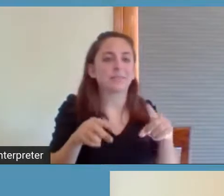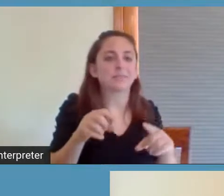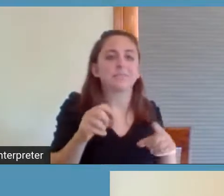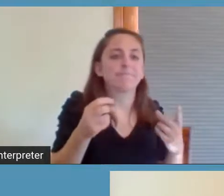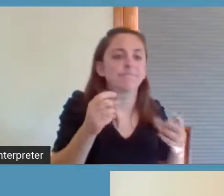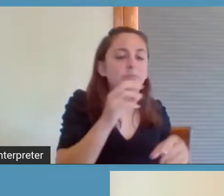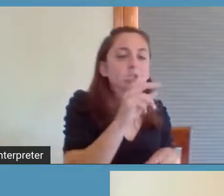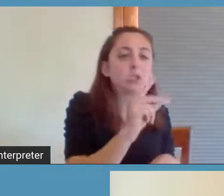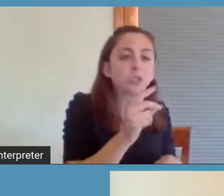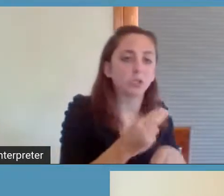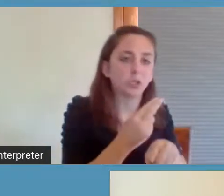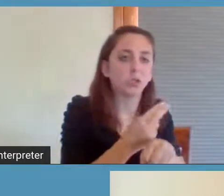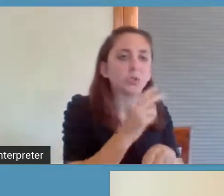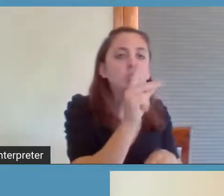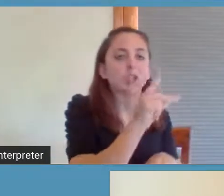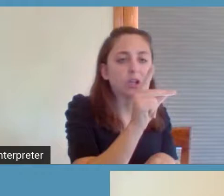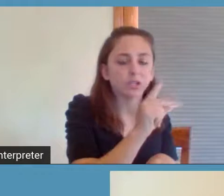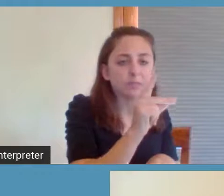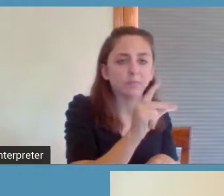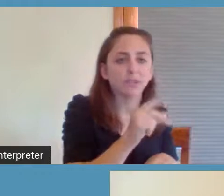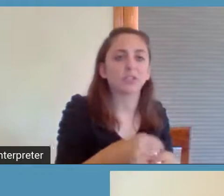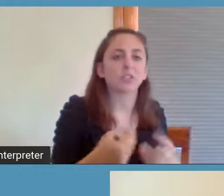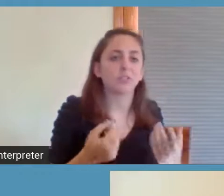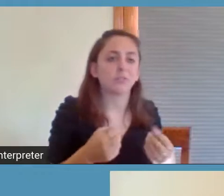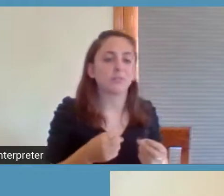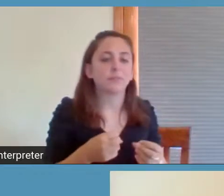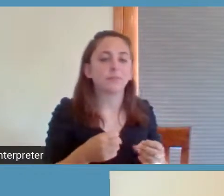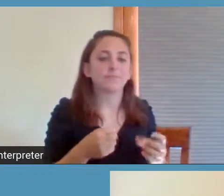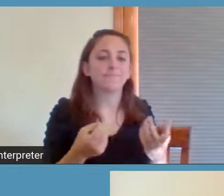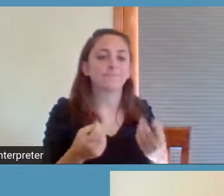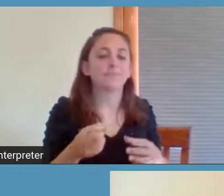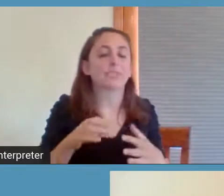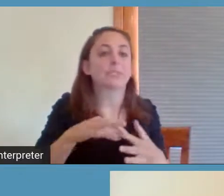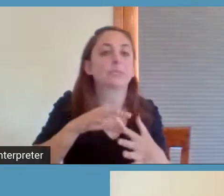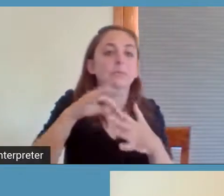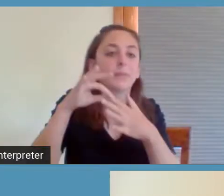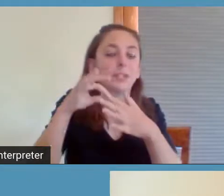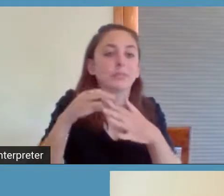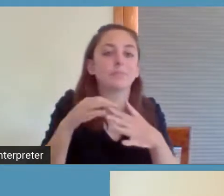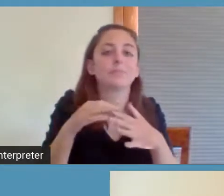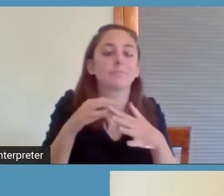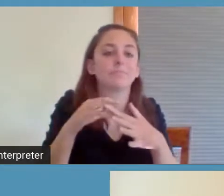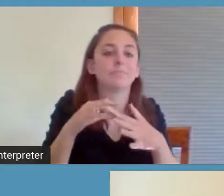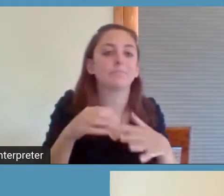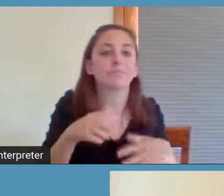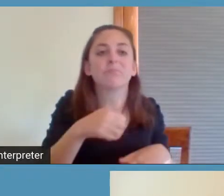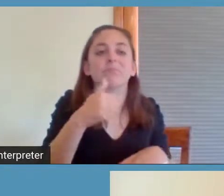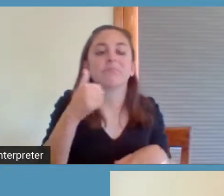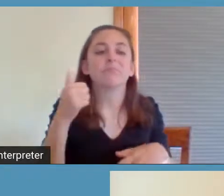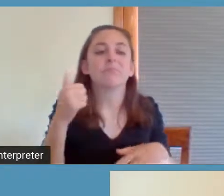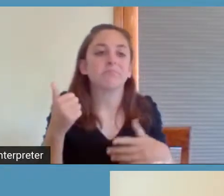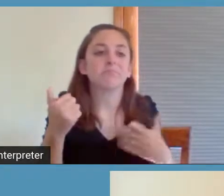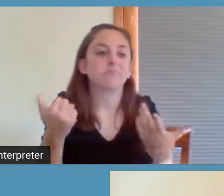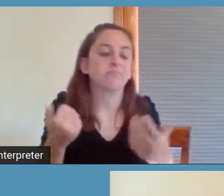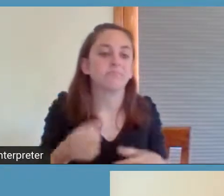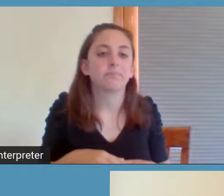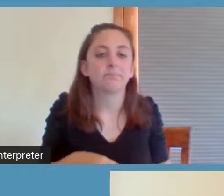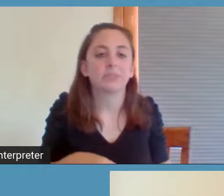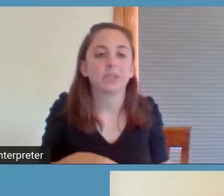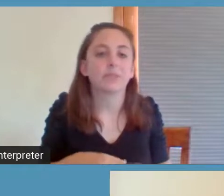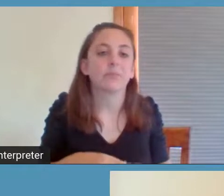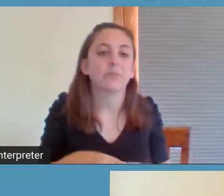Matrix space, so they opted out and they did like a special, found a way to do it with a few people for